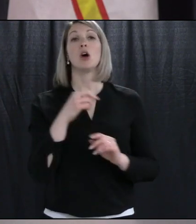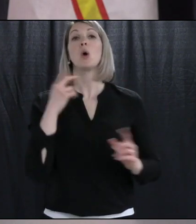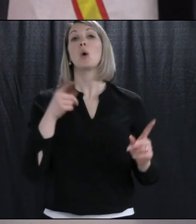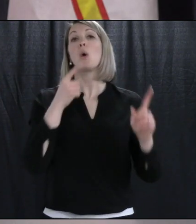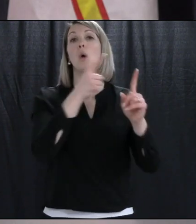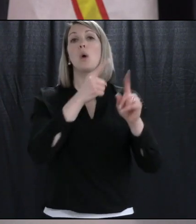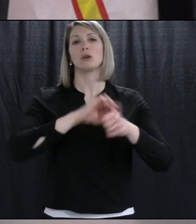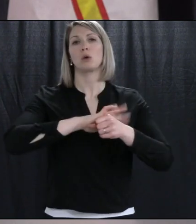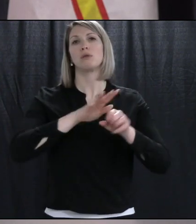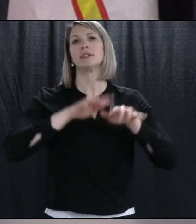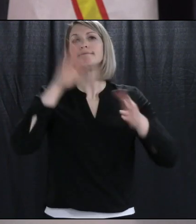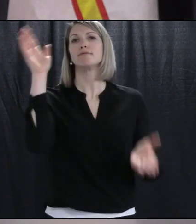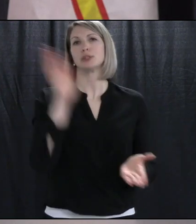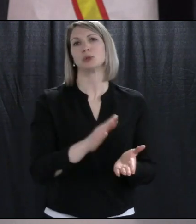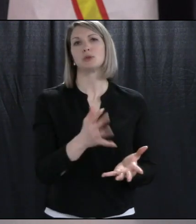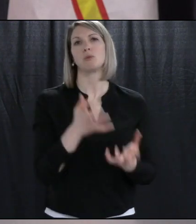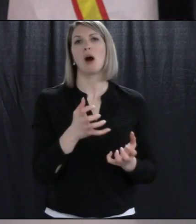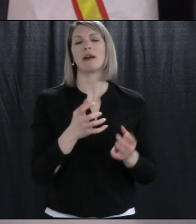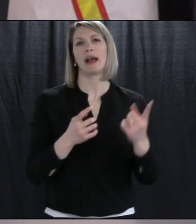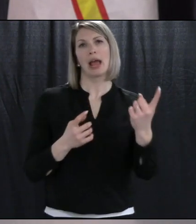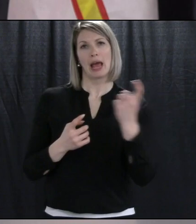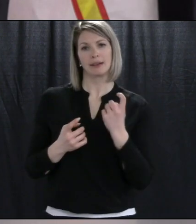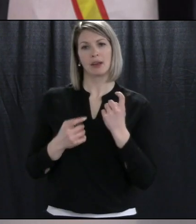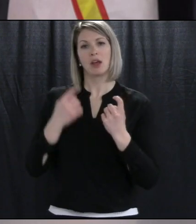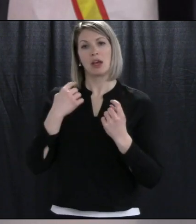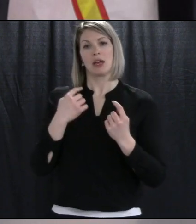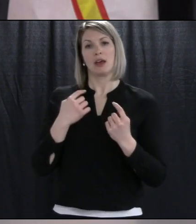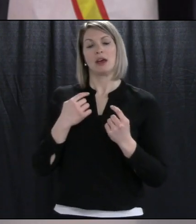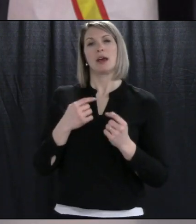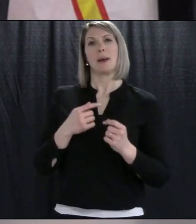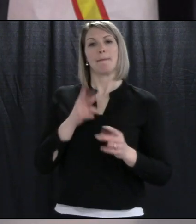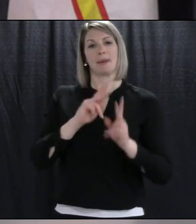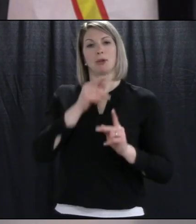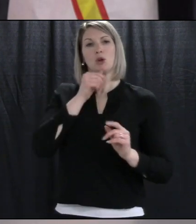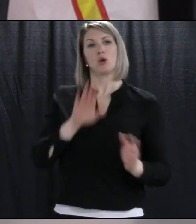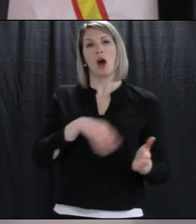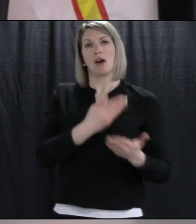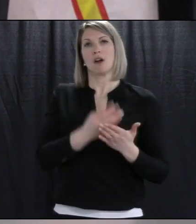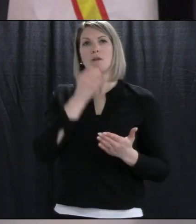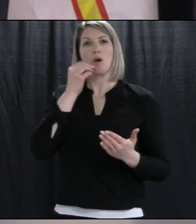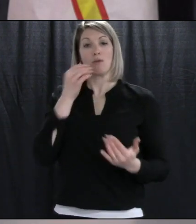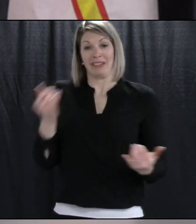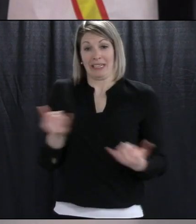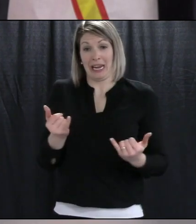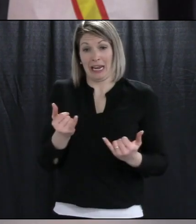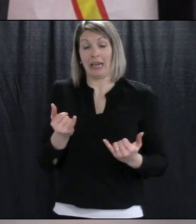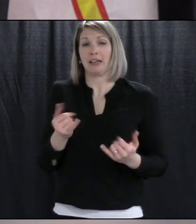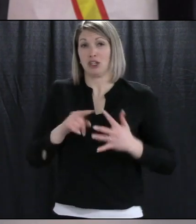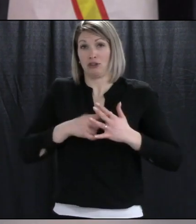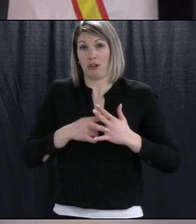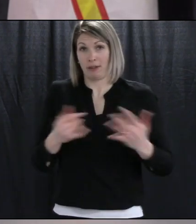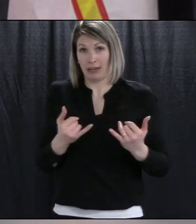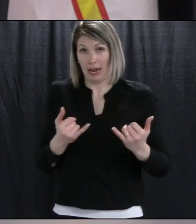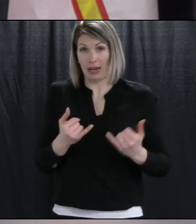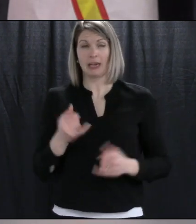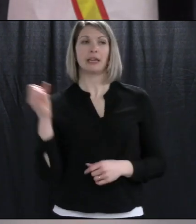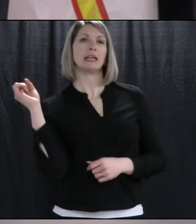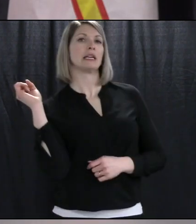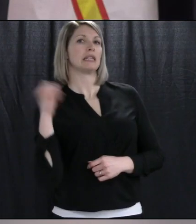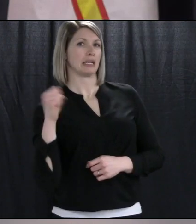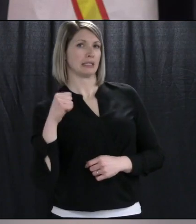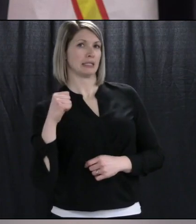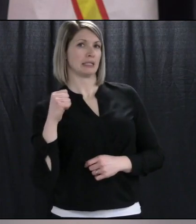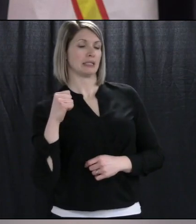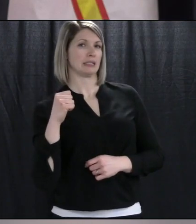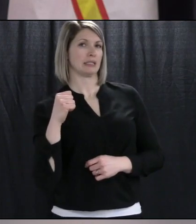spread of COVID-19. But it's for those that have returned as of today moving forward? Yes. So when they come into the province,